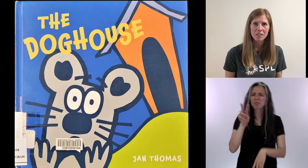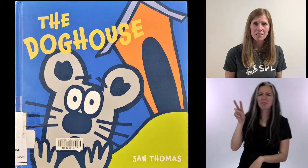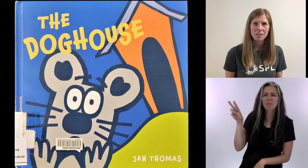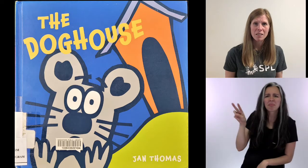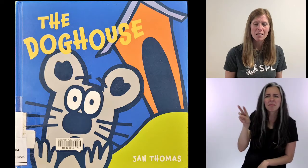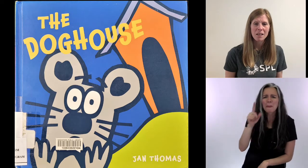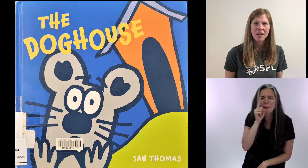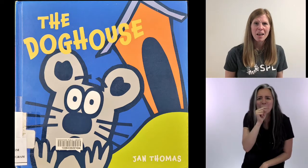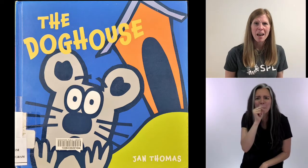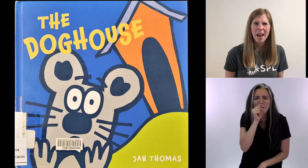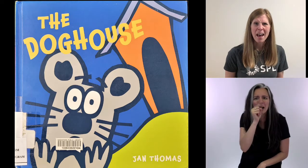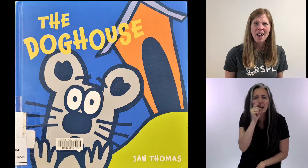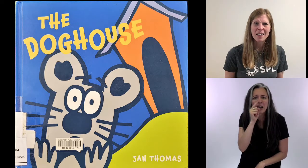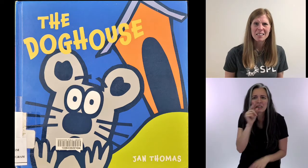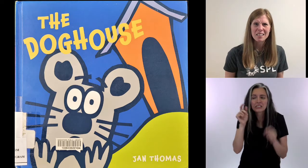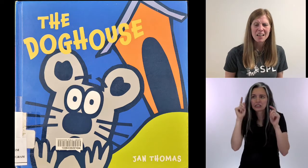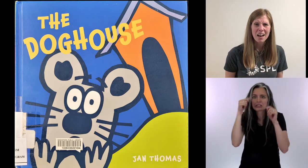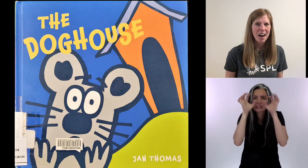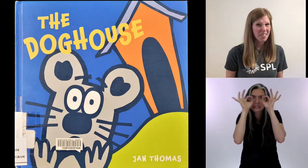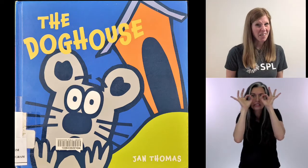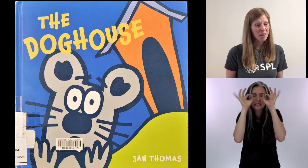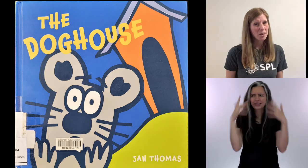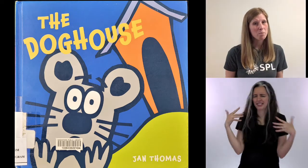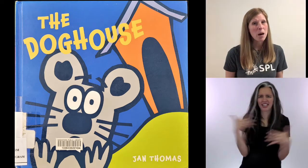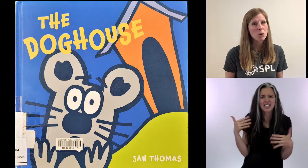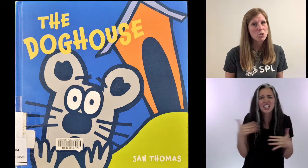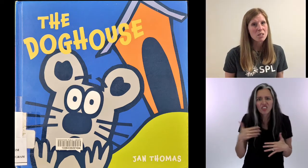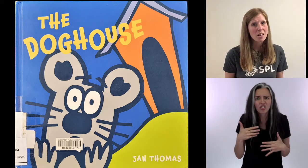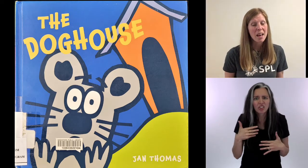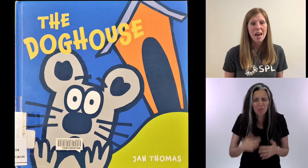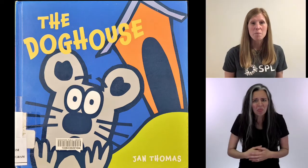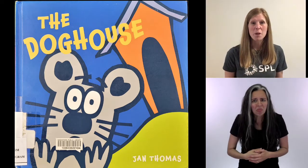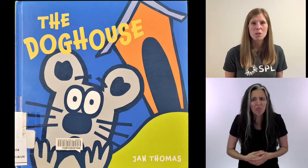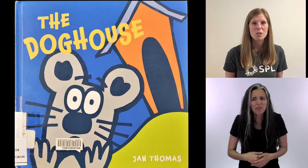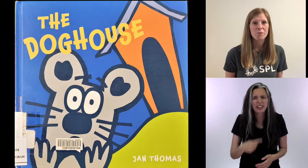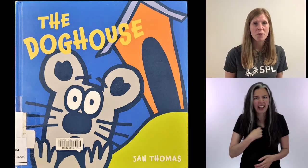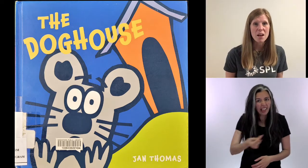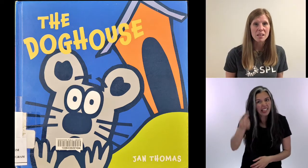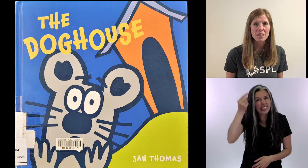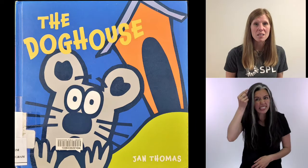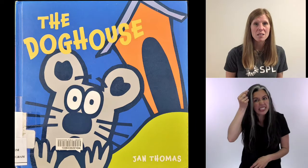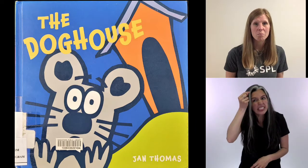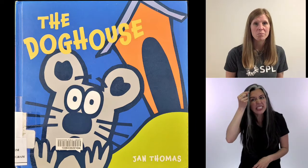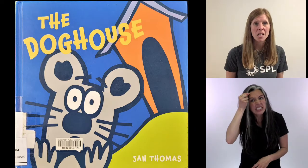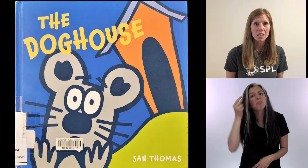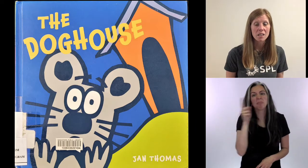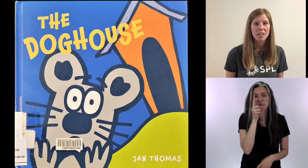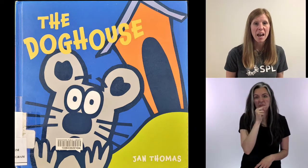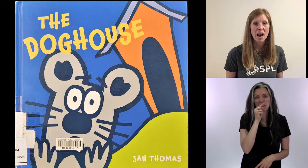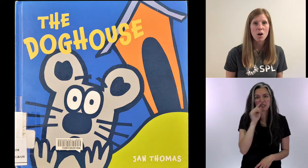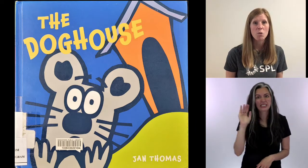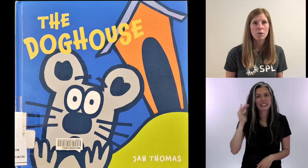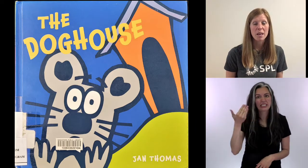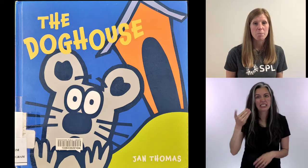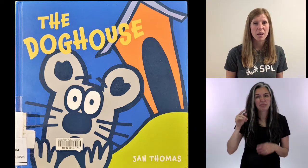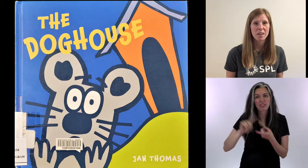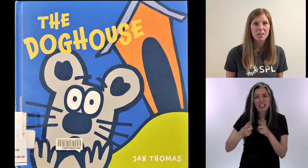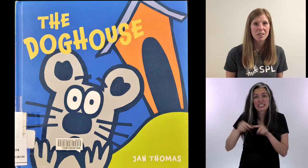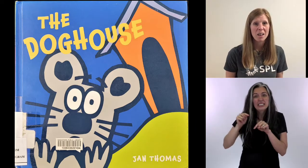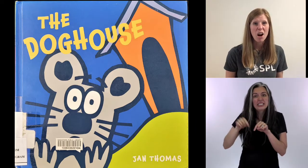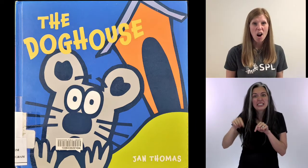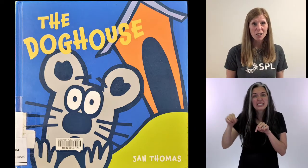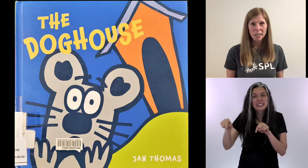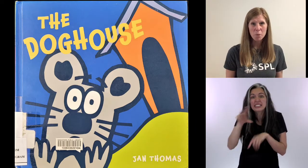afraid. And I think that Mouse and Mouse's friends, Duck and Cow and